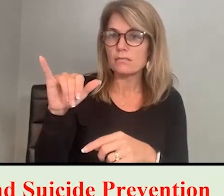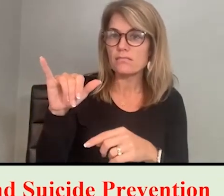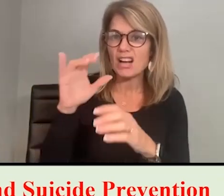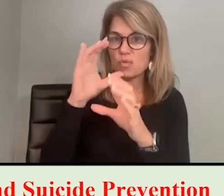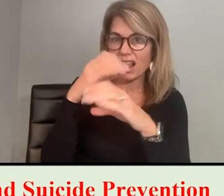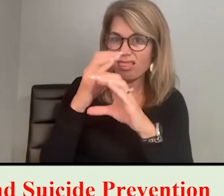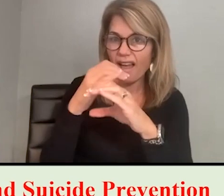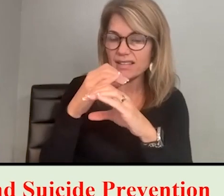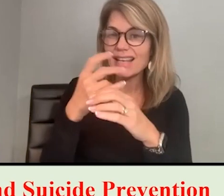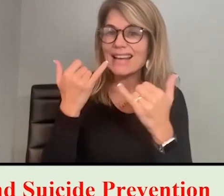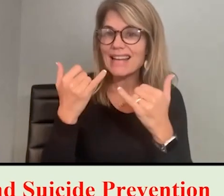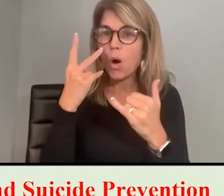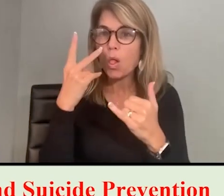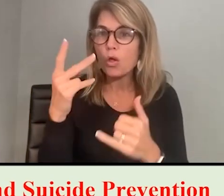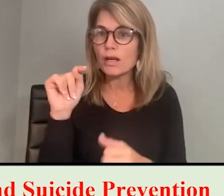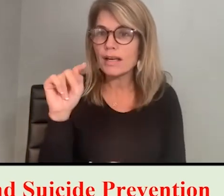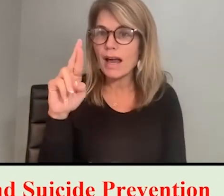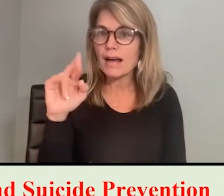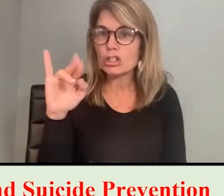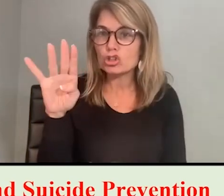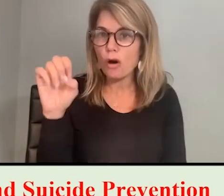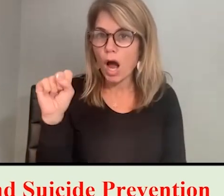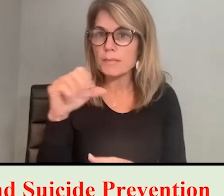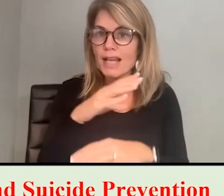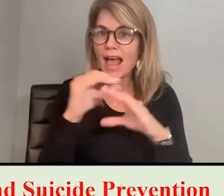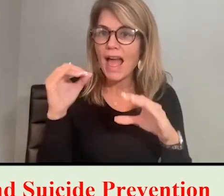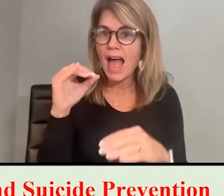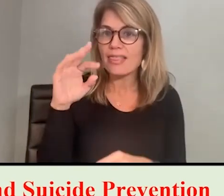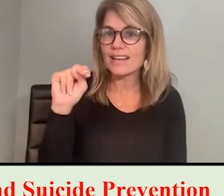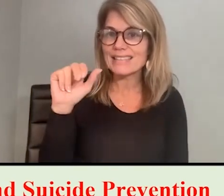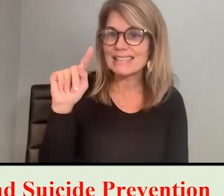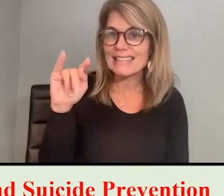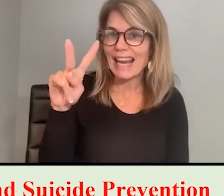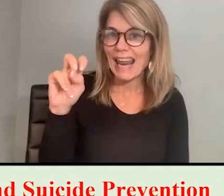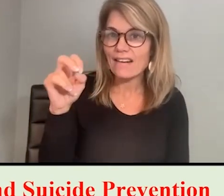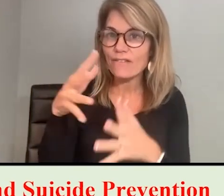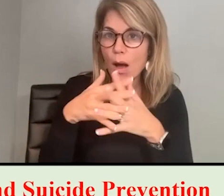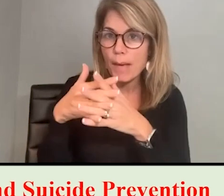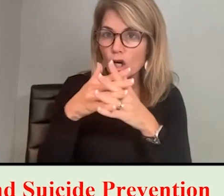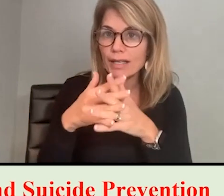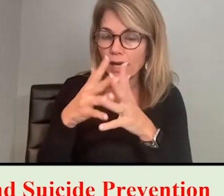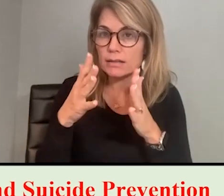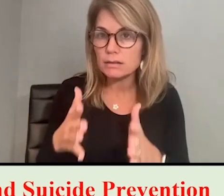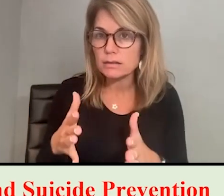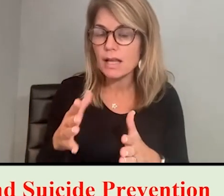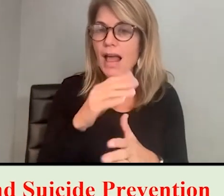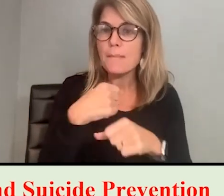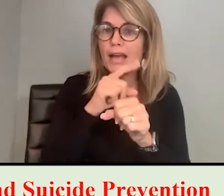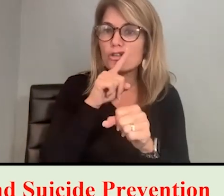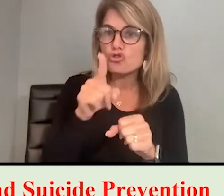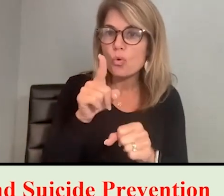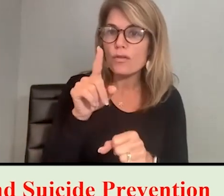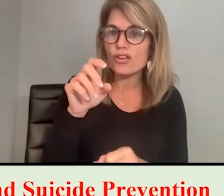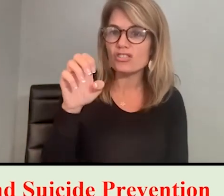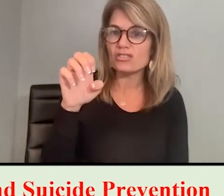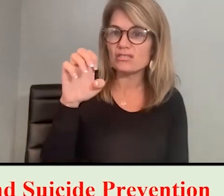at tribes and looking at the Native American populations to ensure that there is equity across that lens. And Washington